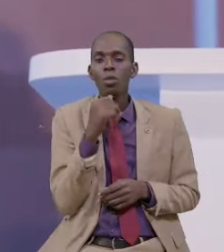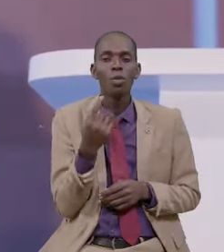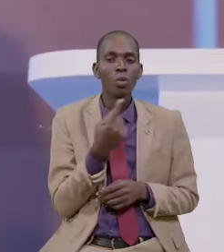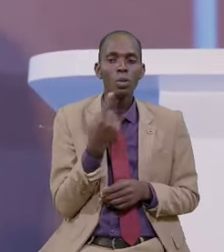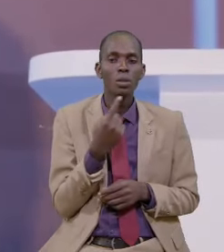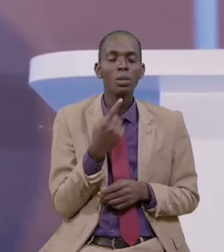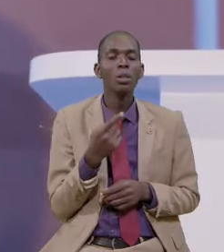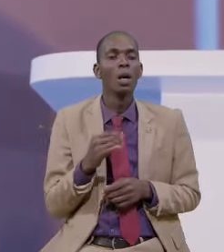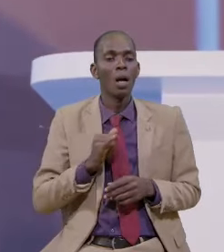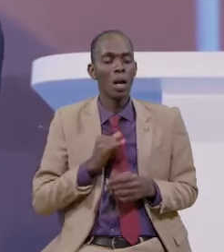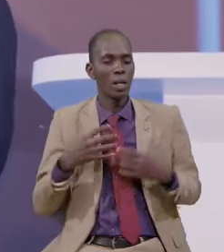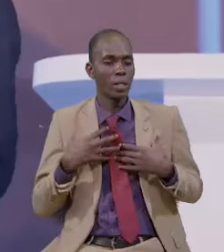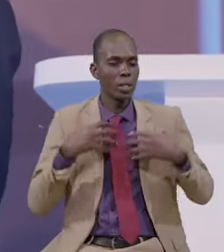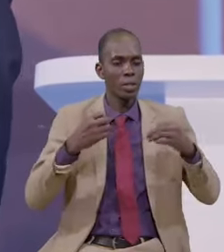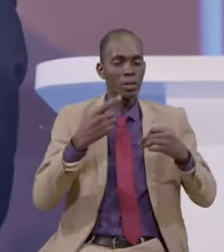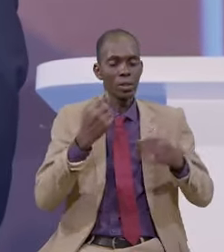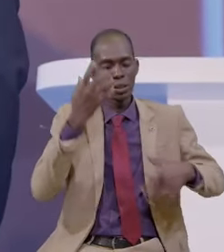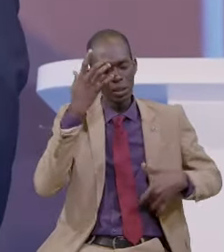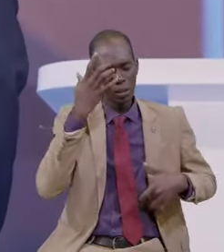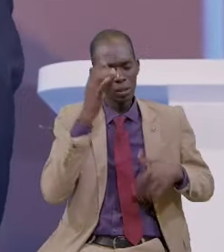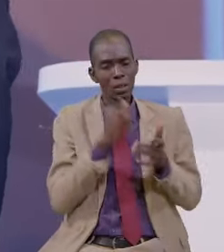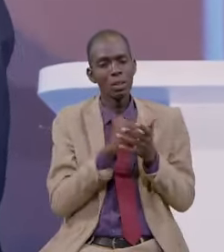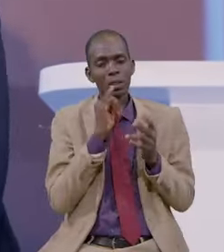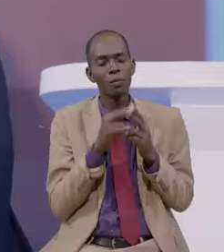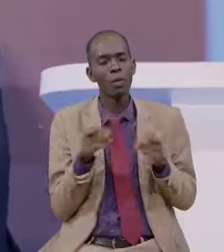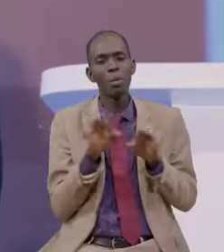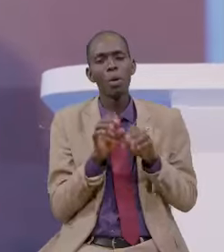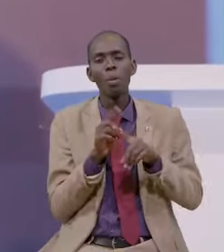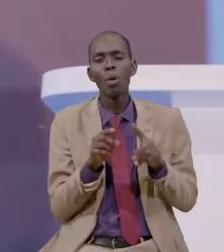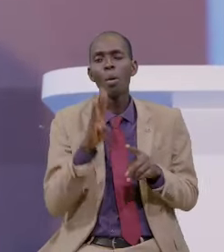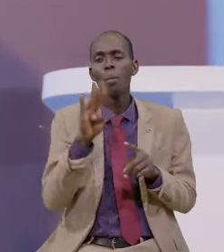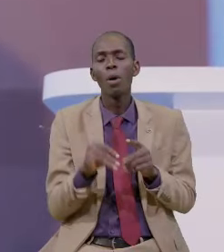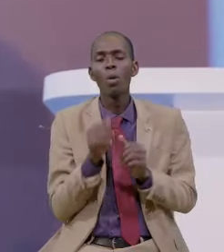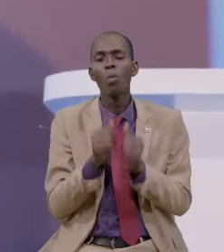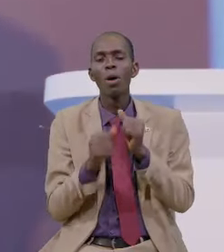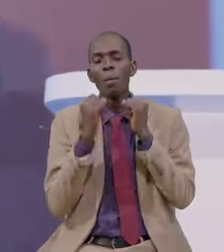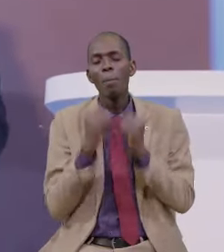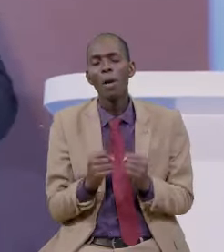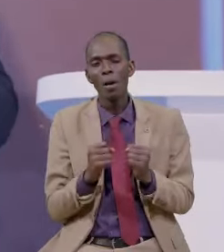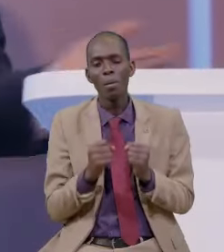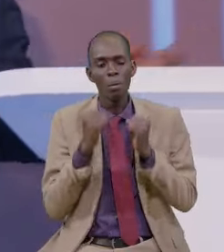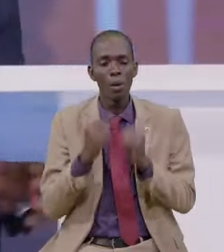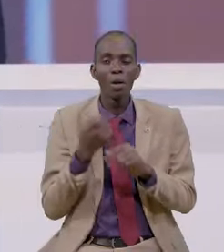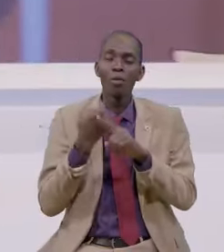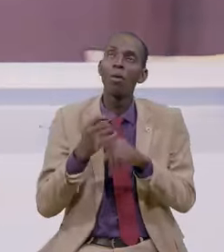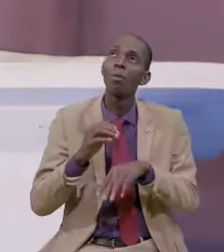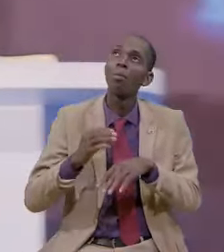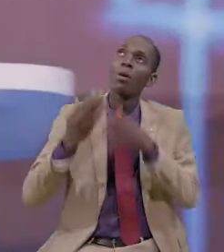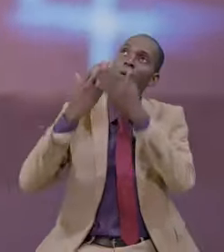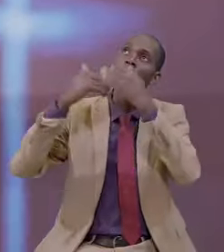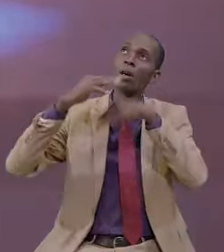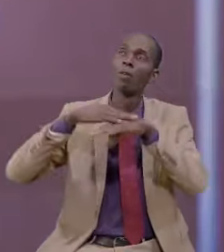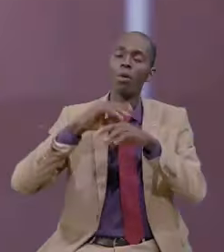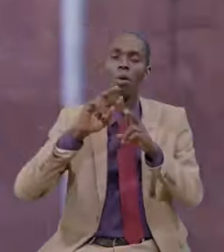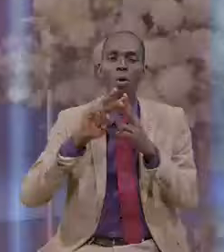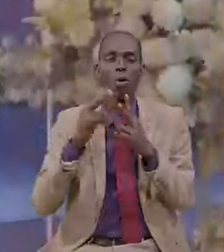what power? Is it power from on high or power from below? Because Jesus said, many people will say unto